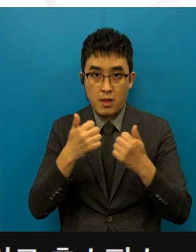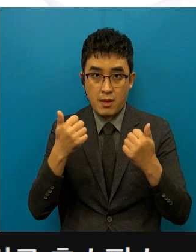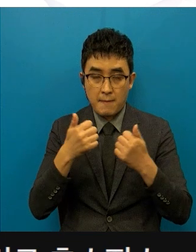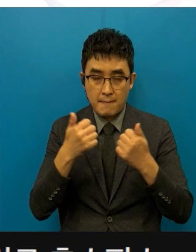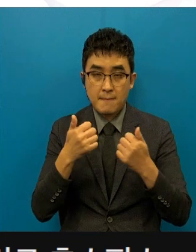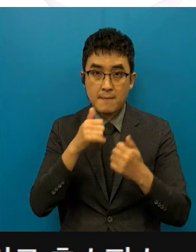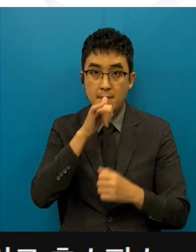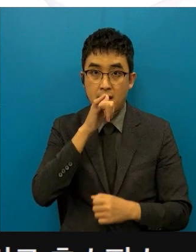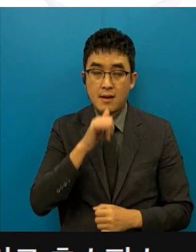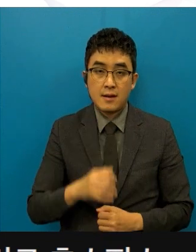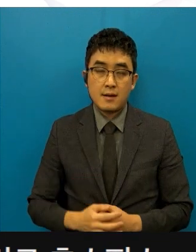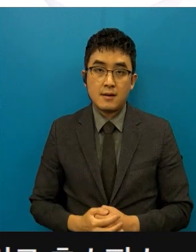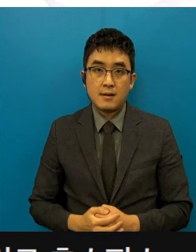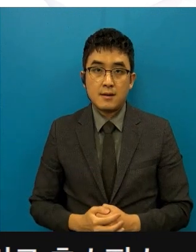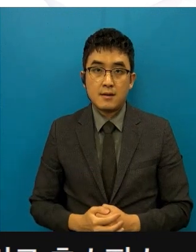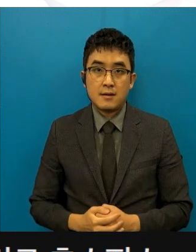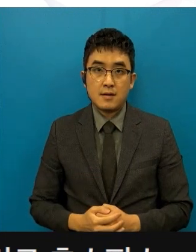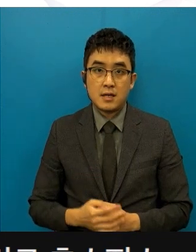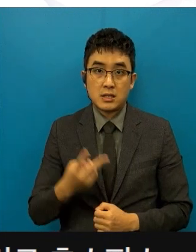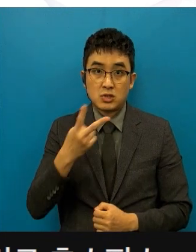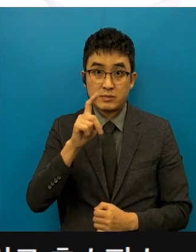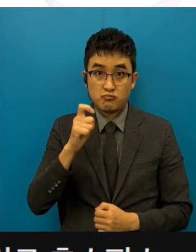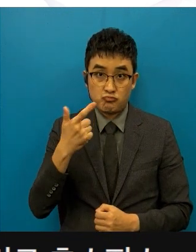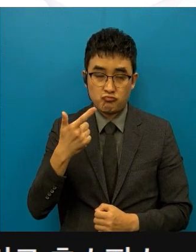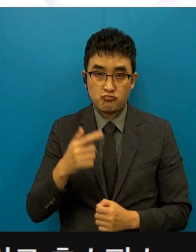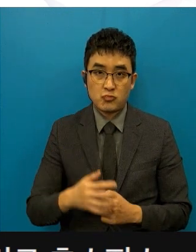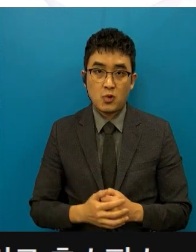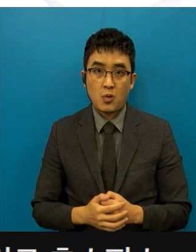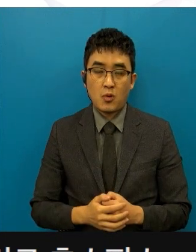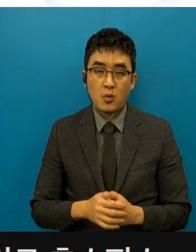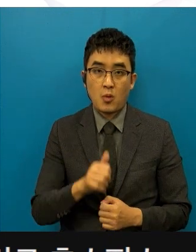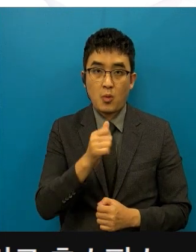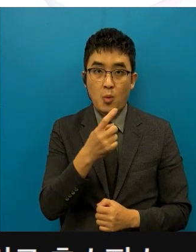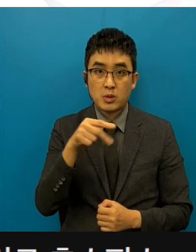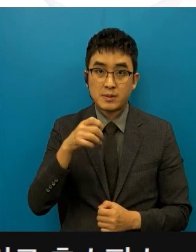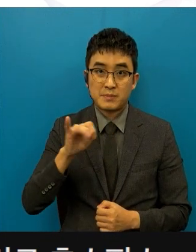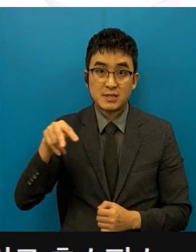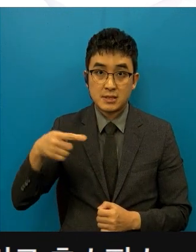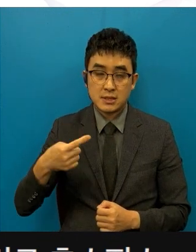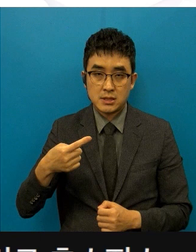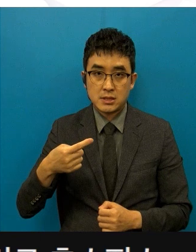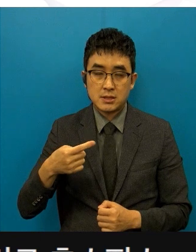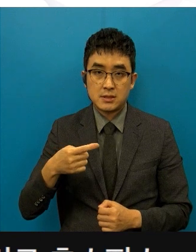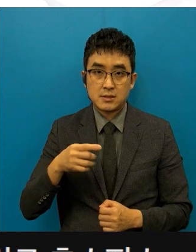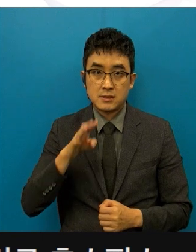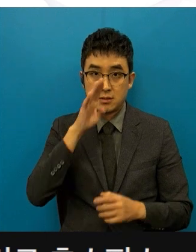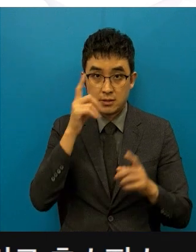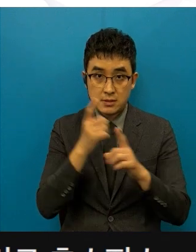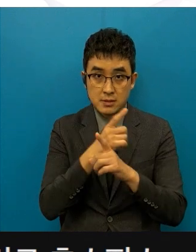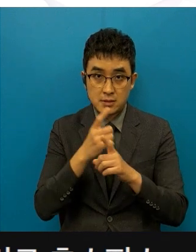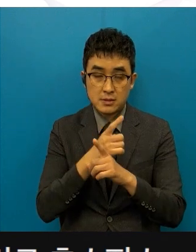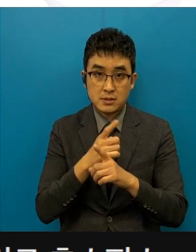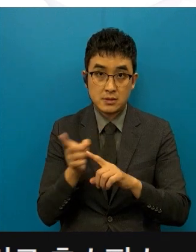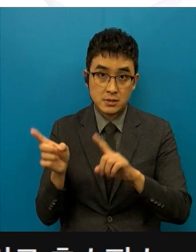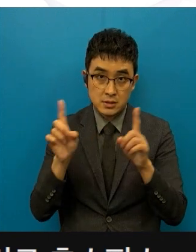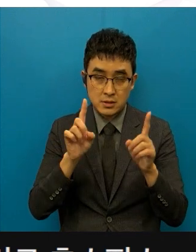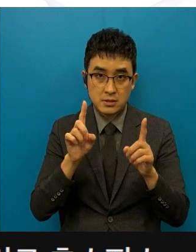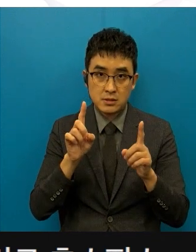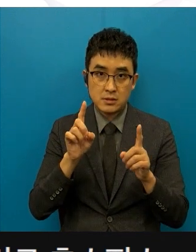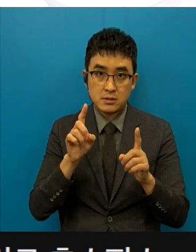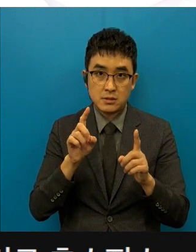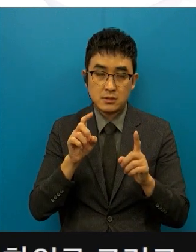on hospice and palliative care and decision-making of life-sustaining treatment in the dying stage.